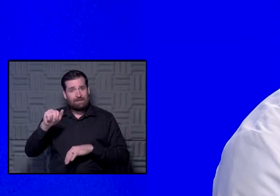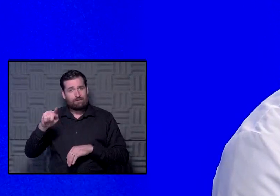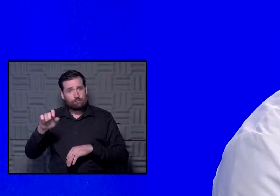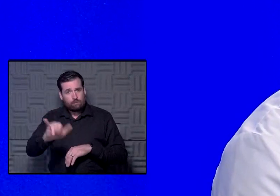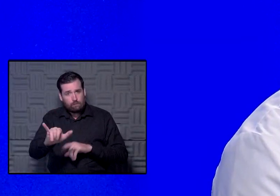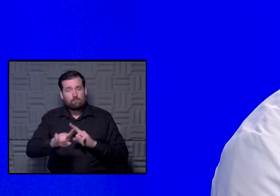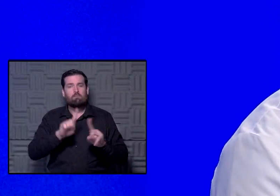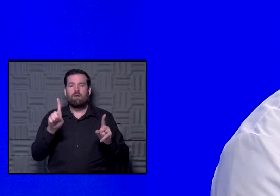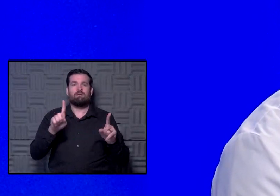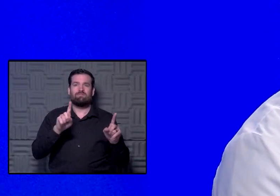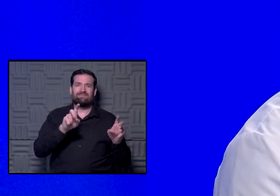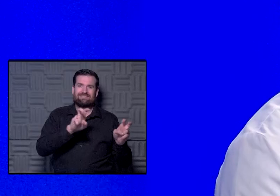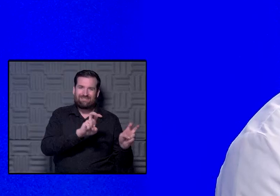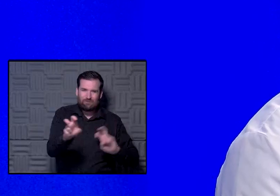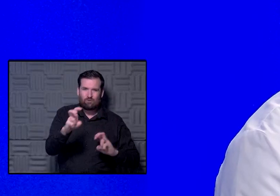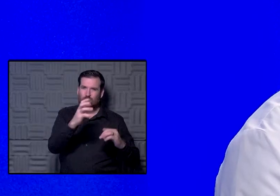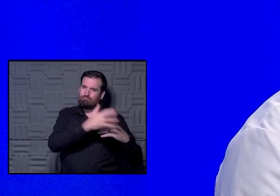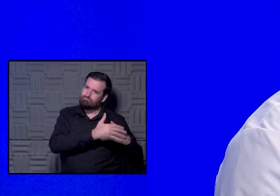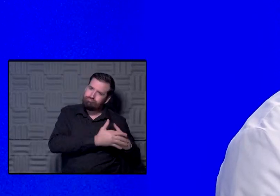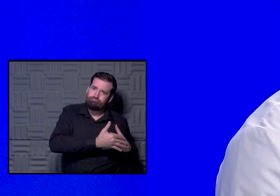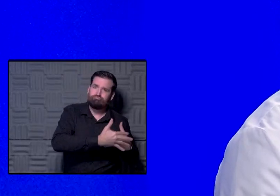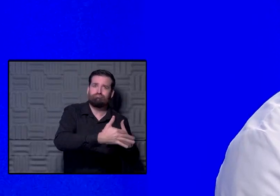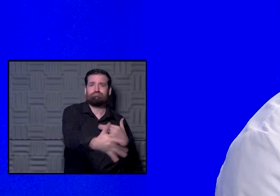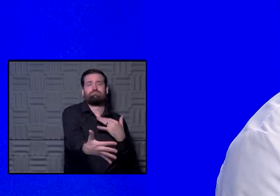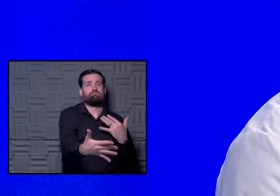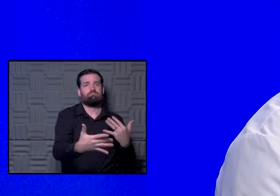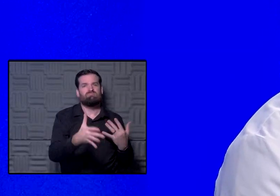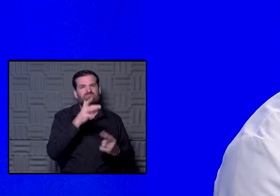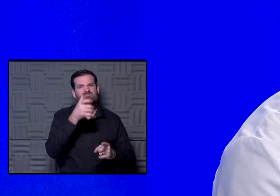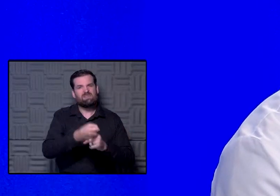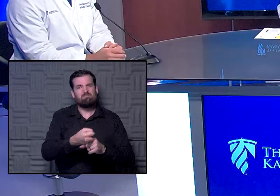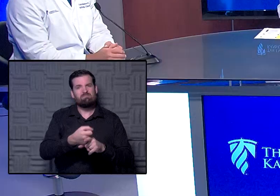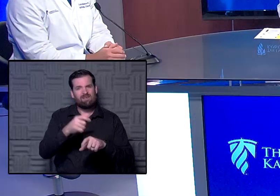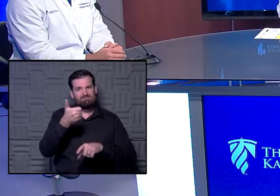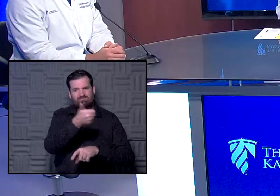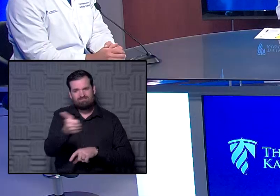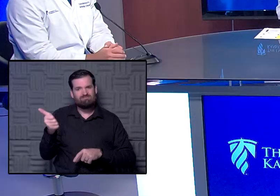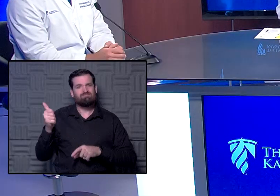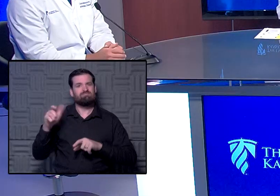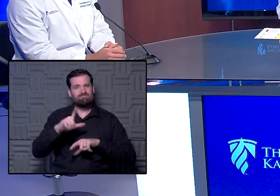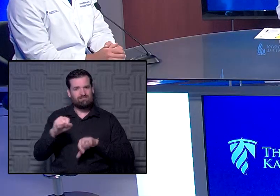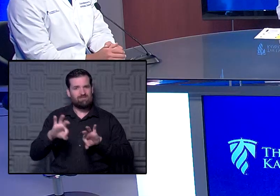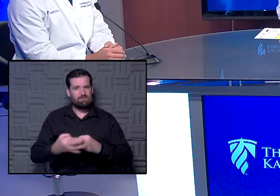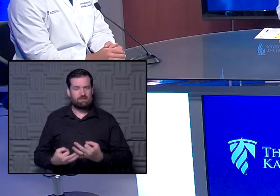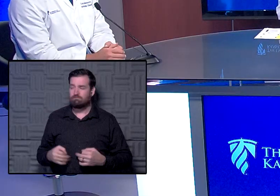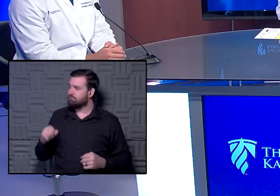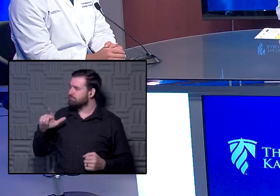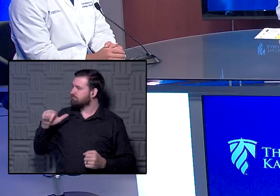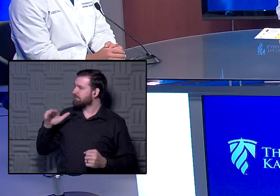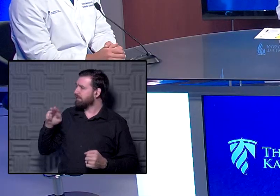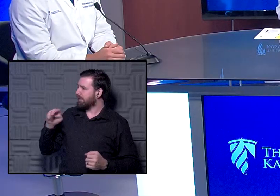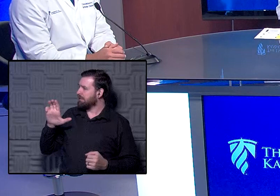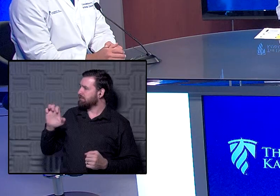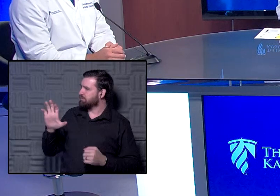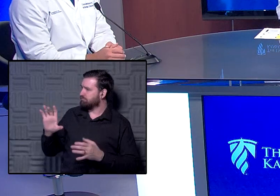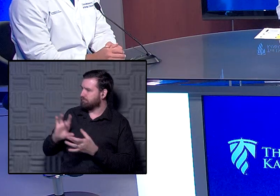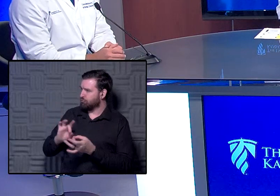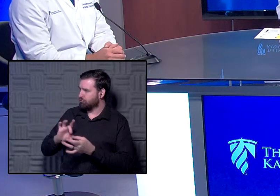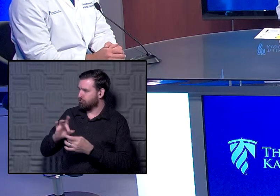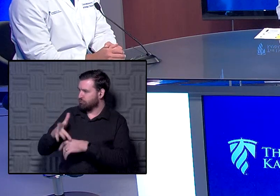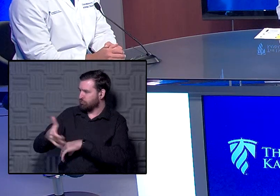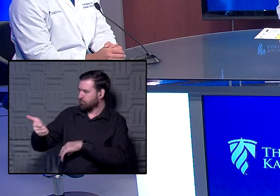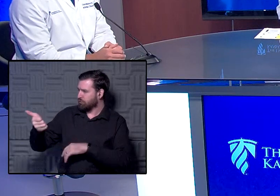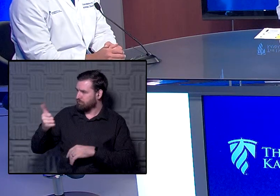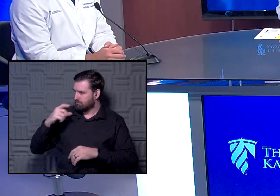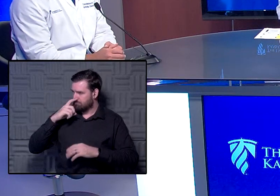the long-term complications that really affect people and families. So Lance, you mentioned earlier, one of the things